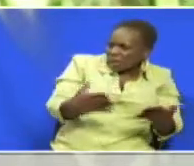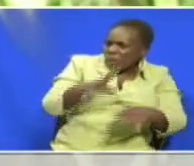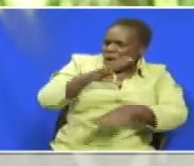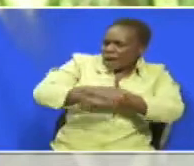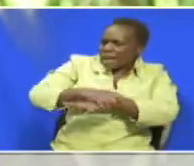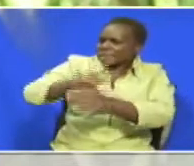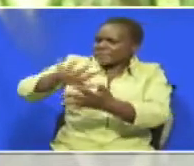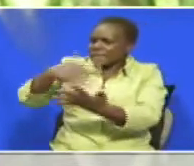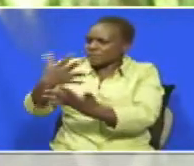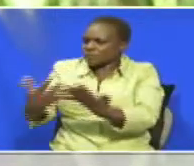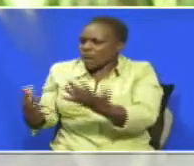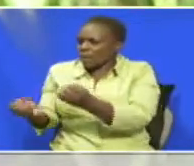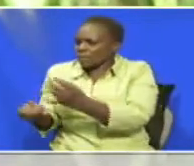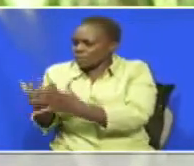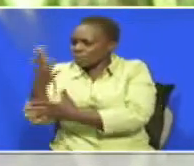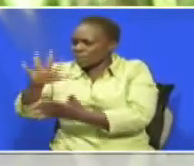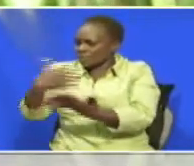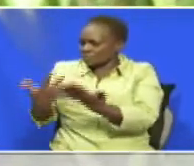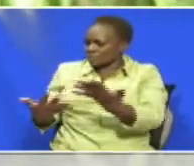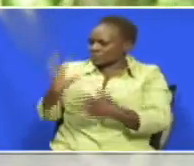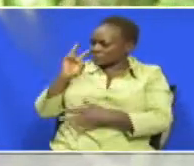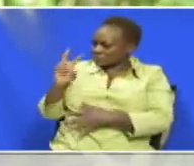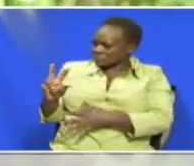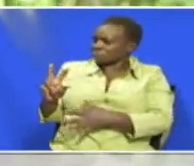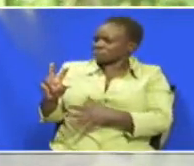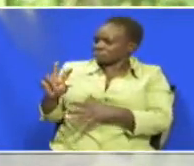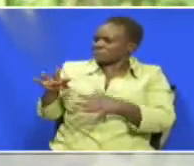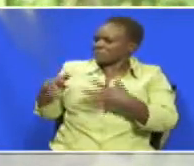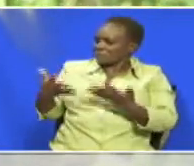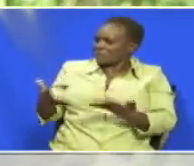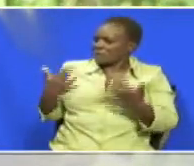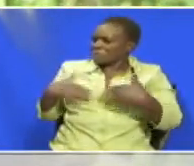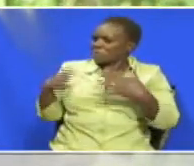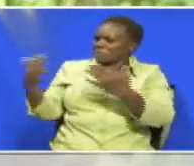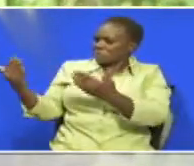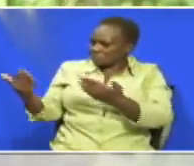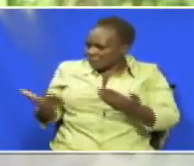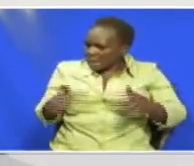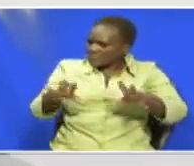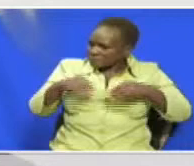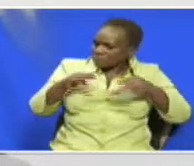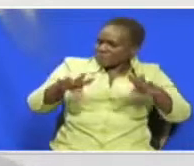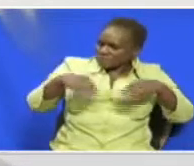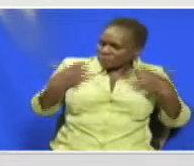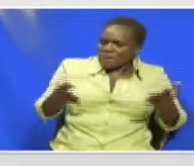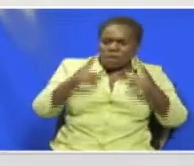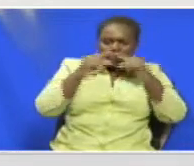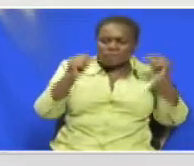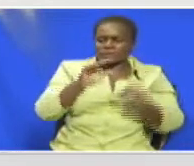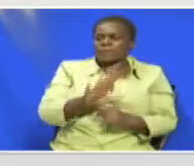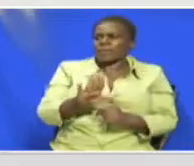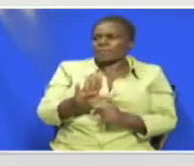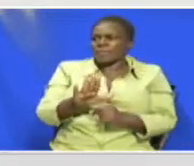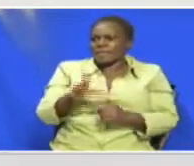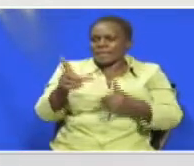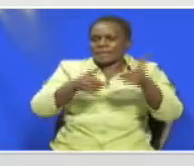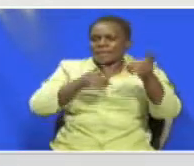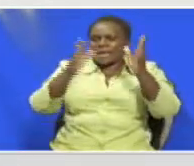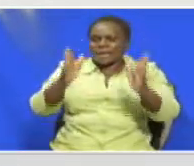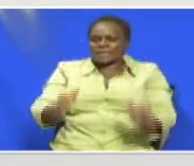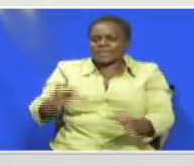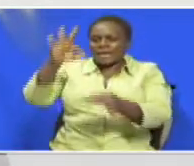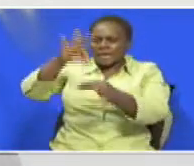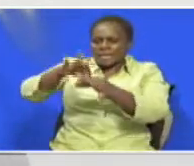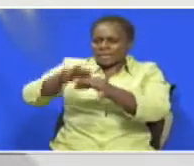networks, and to see how people are receiving his message. ODM Director of